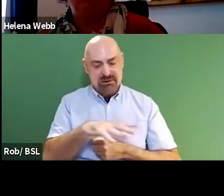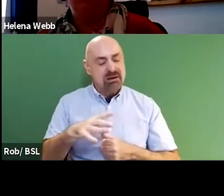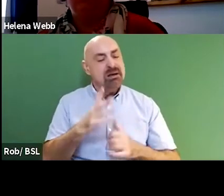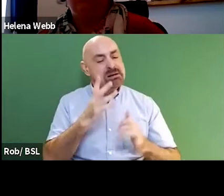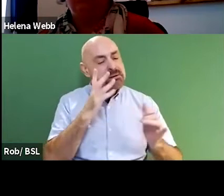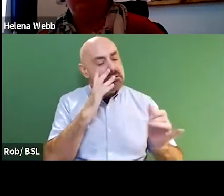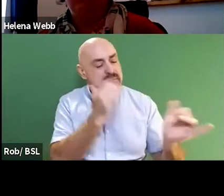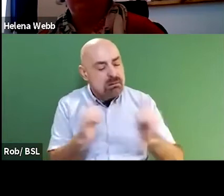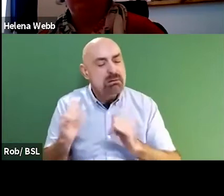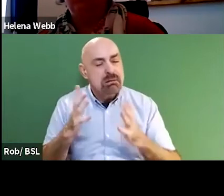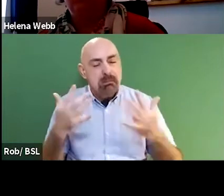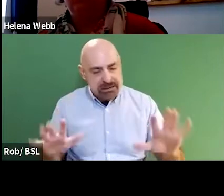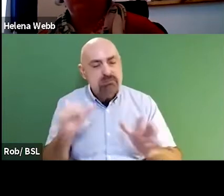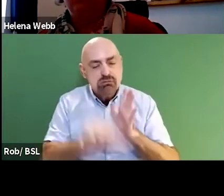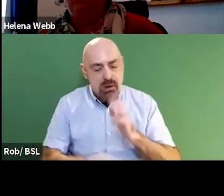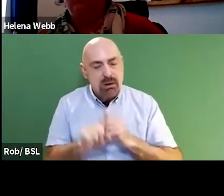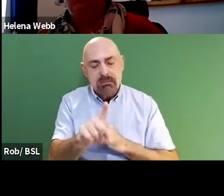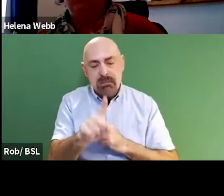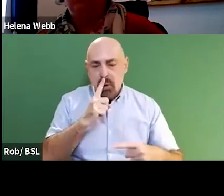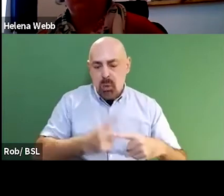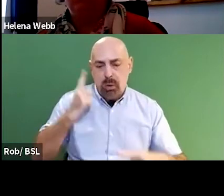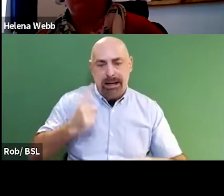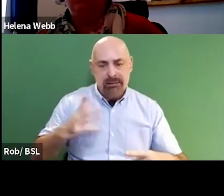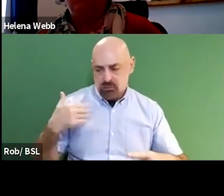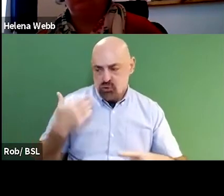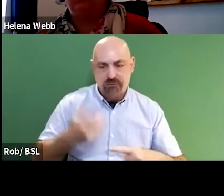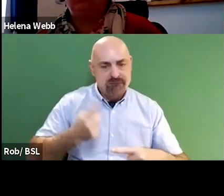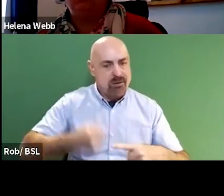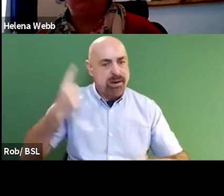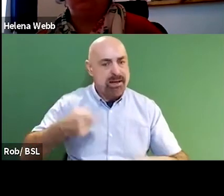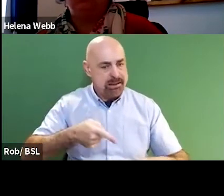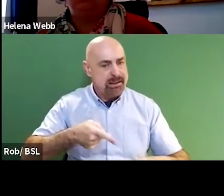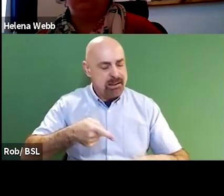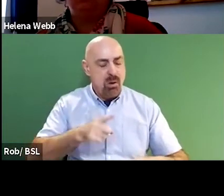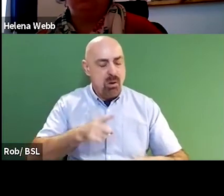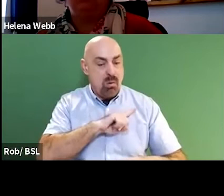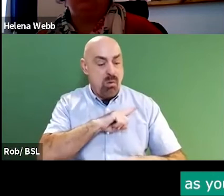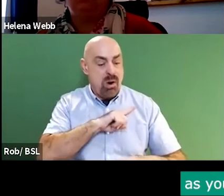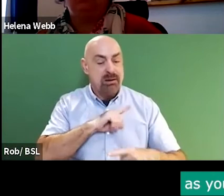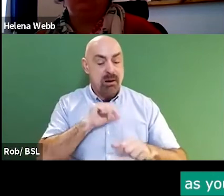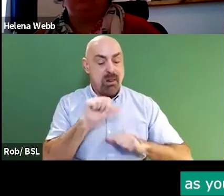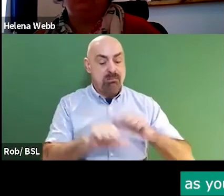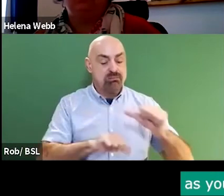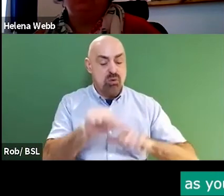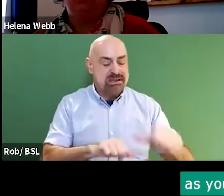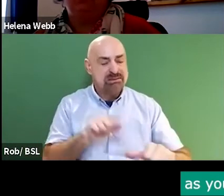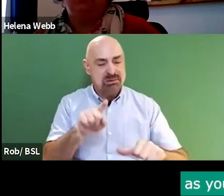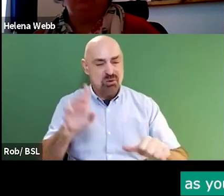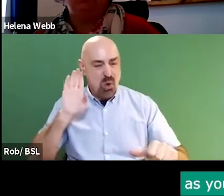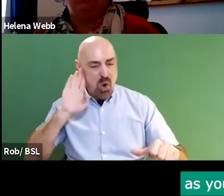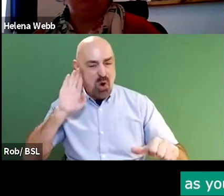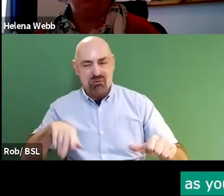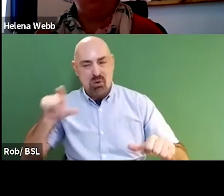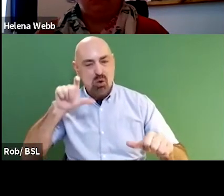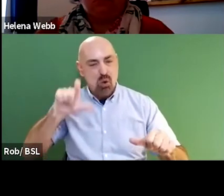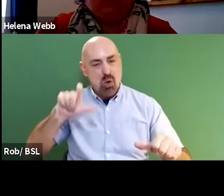been relatively quick so far because the process itself, as you've just been hearing from Cornwall, takes